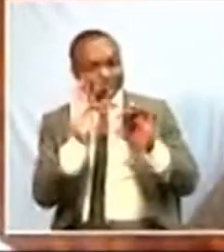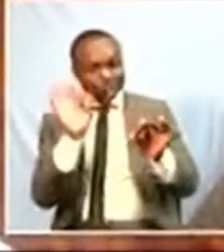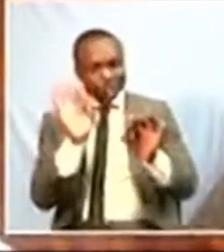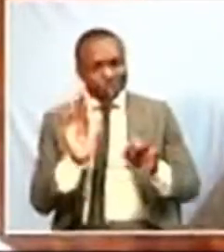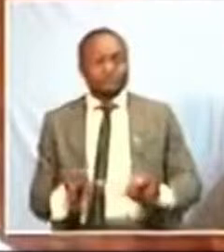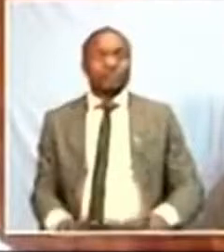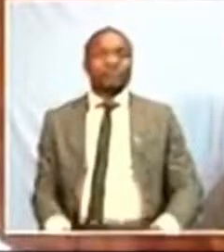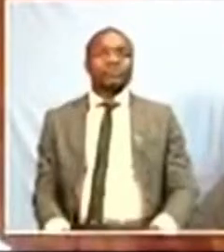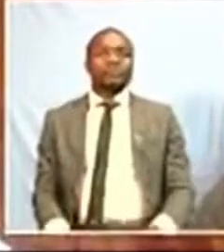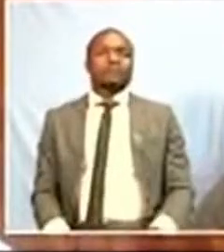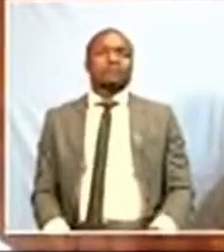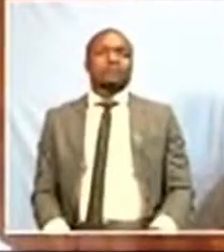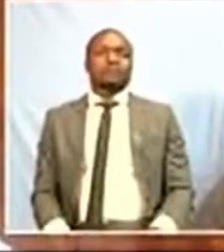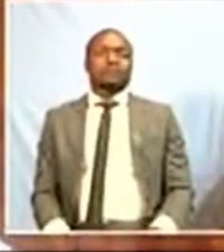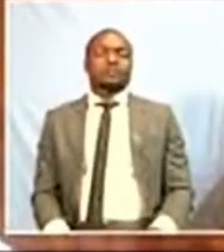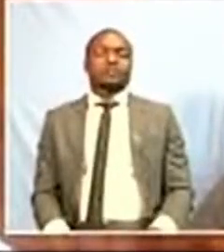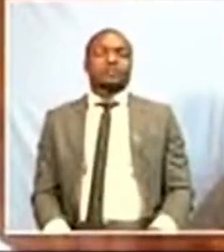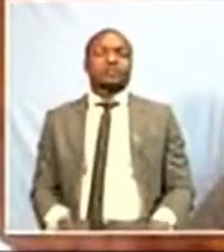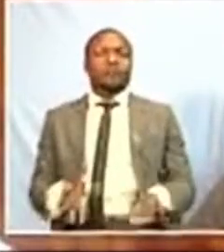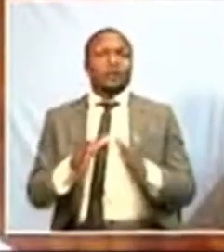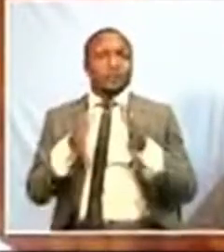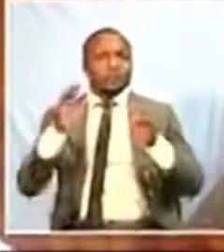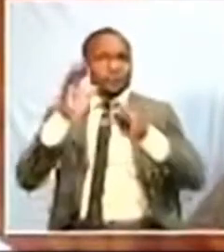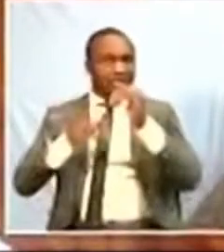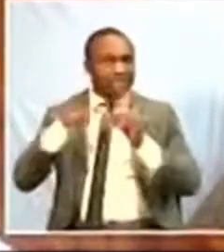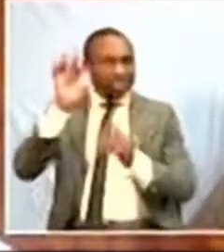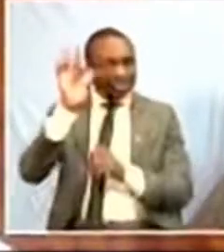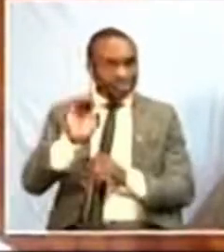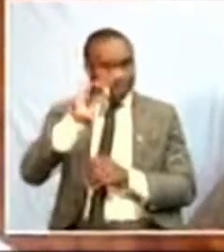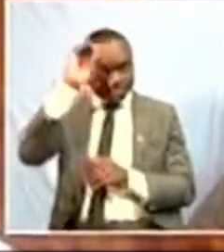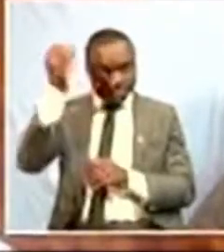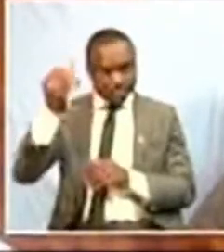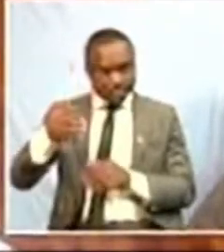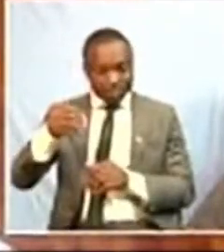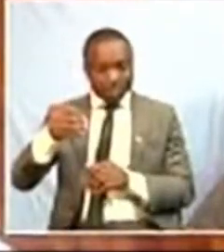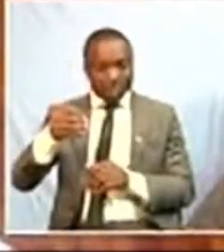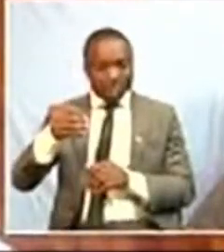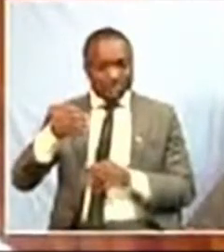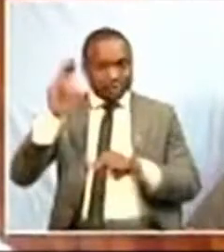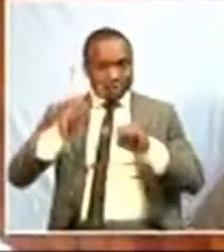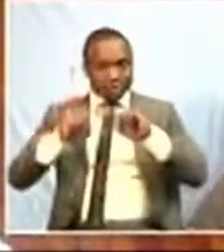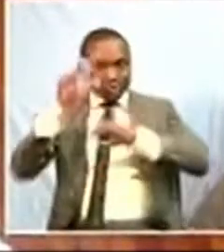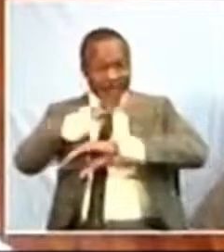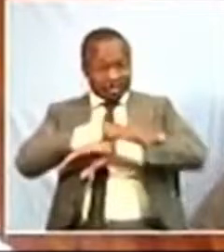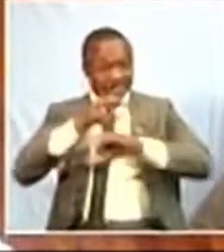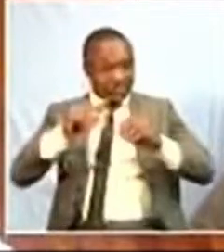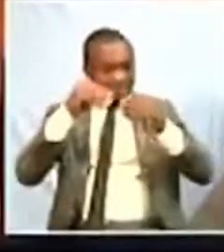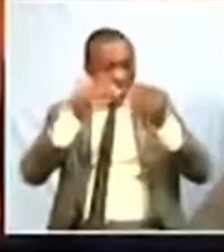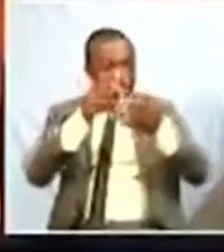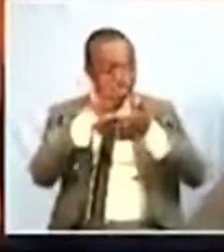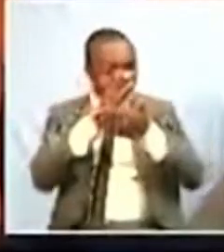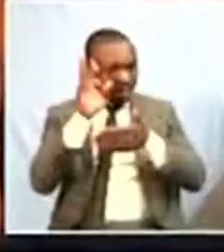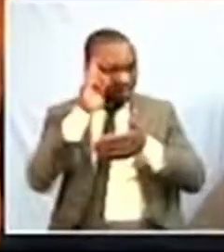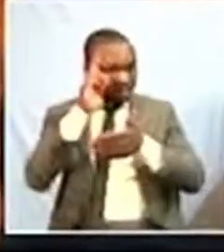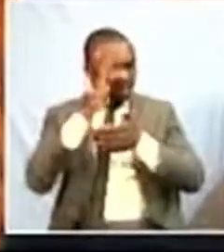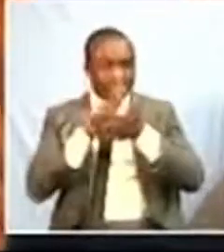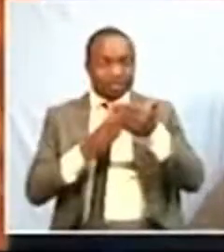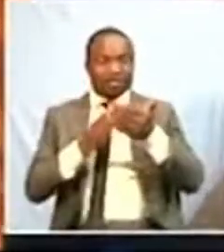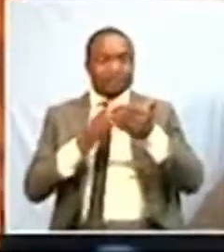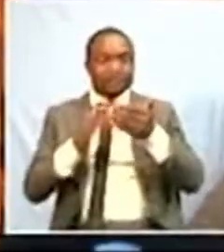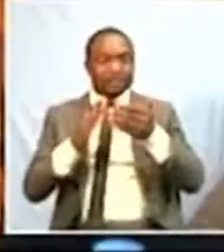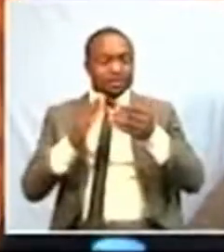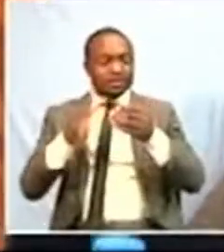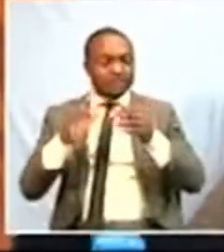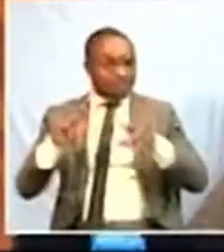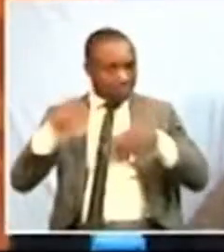that more than 90% of desks supplied, remember that some of those supplying